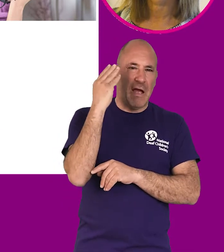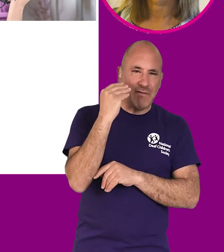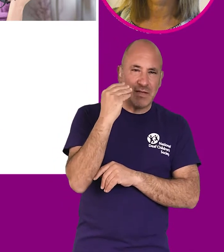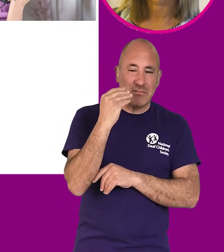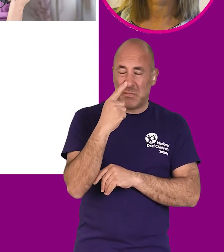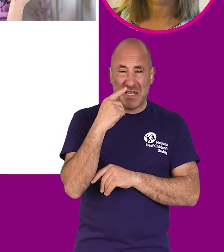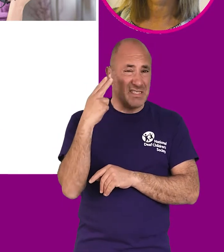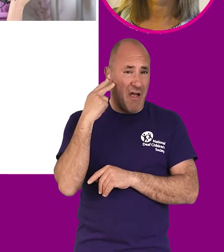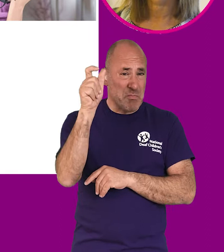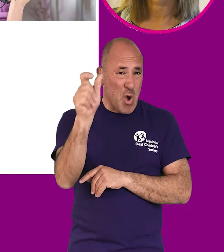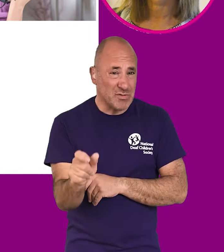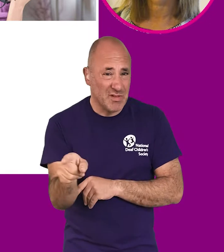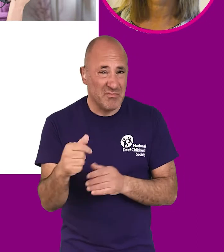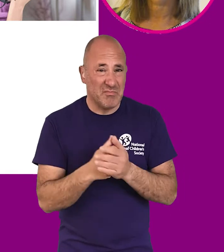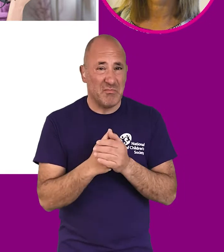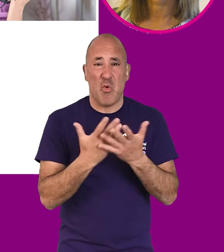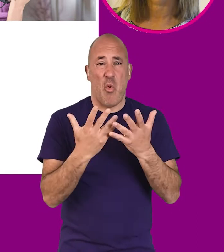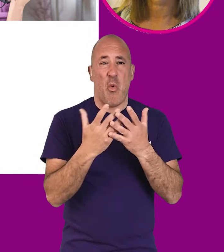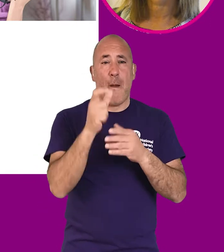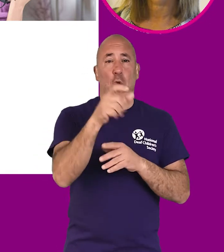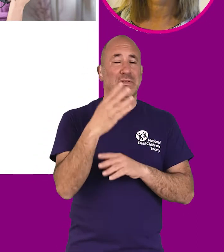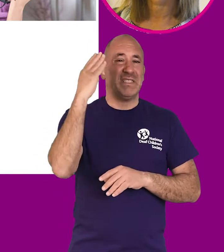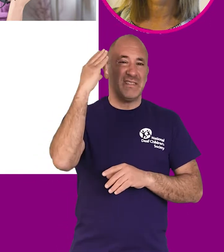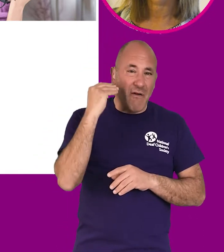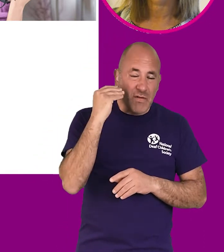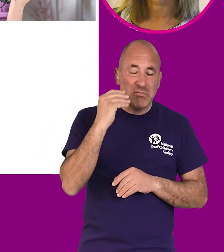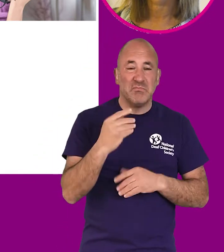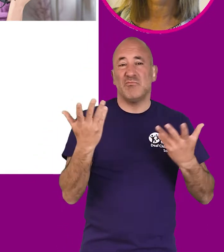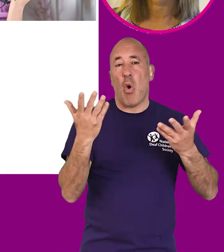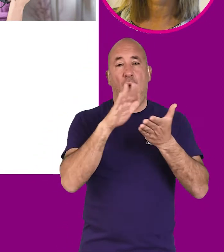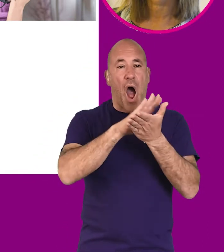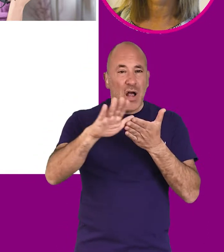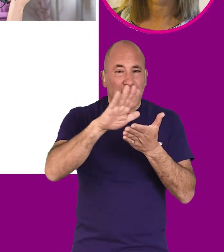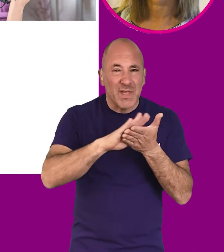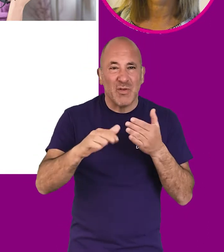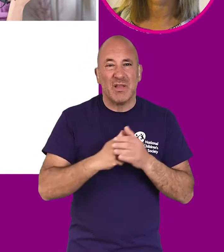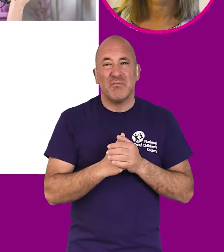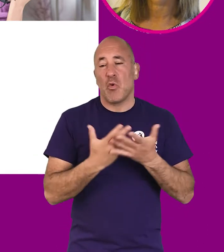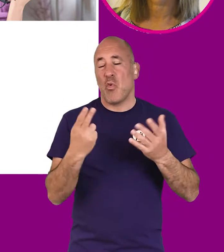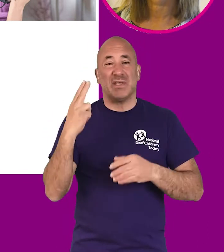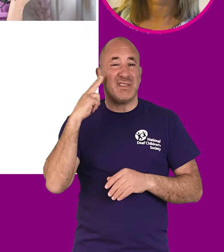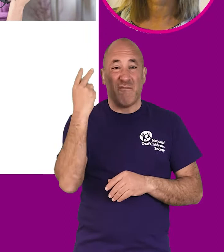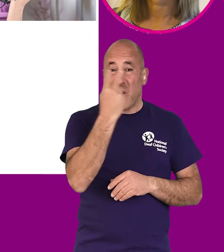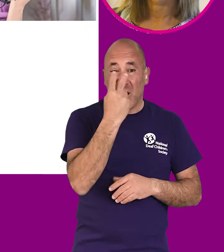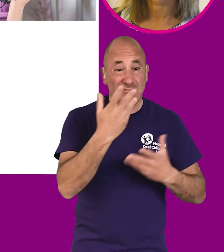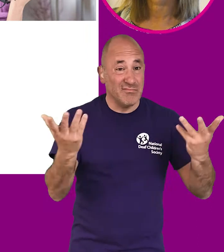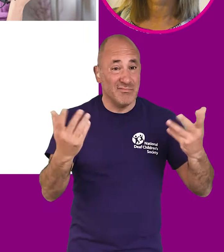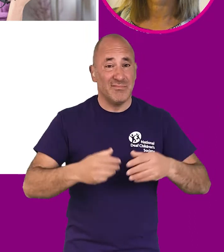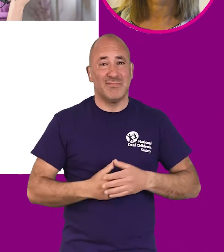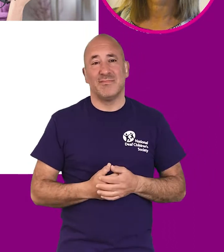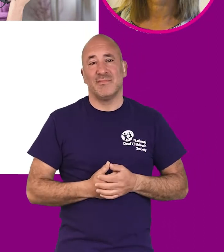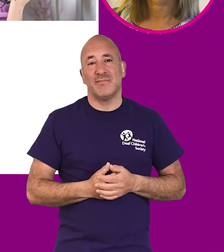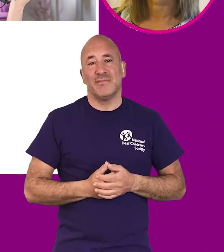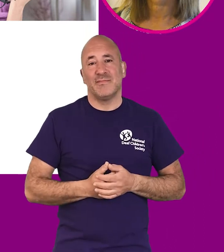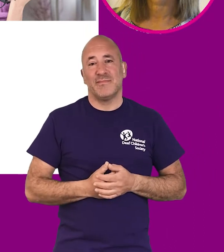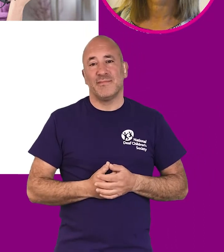word actually means. It could be a deaf person. It could also incorporate a deafened person, a hard of hearing person,